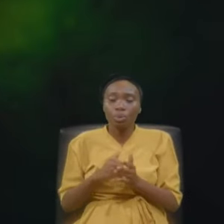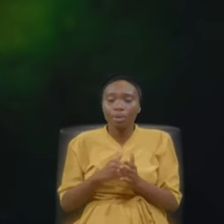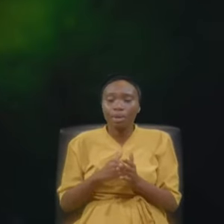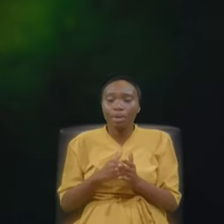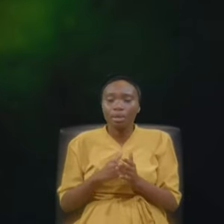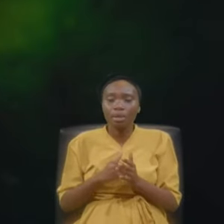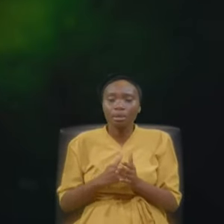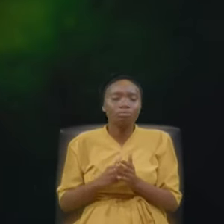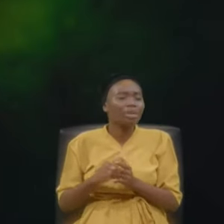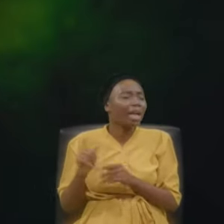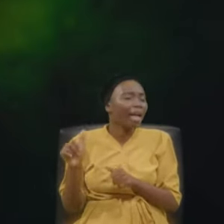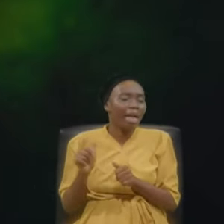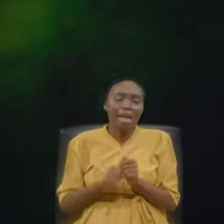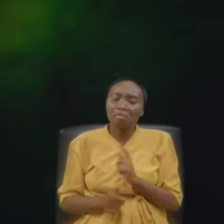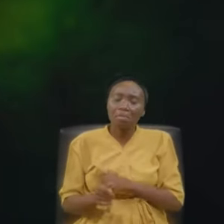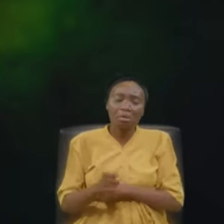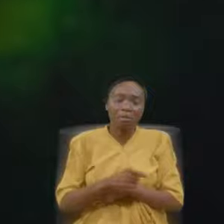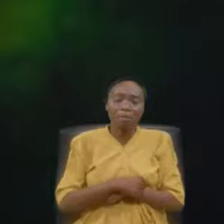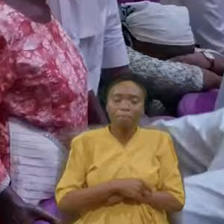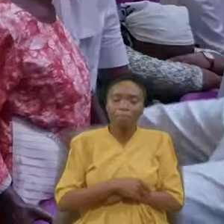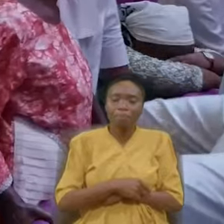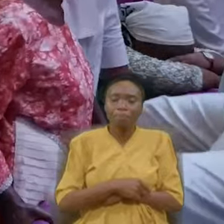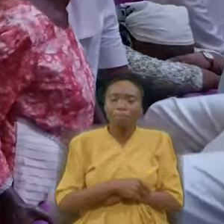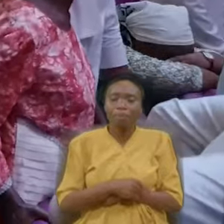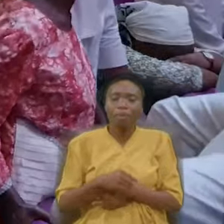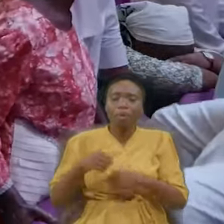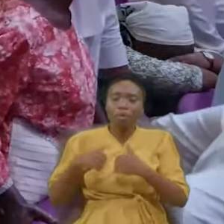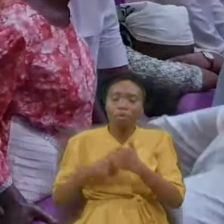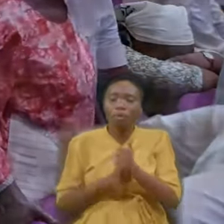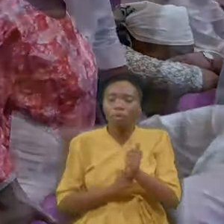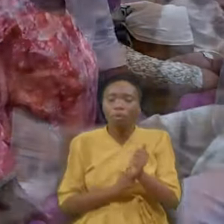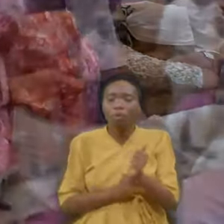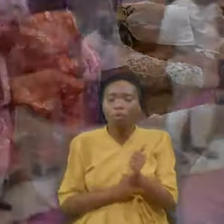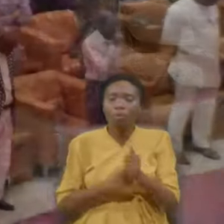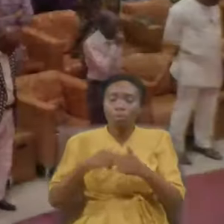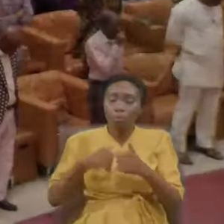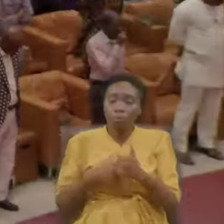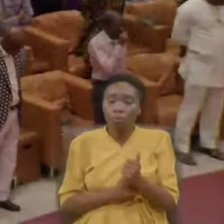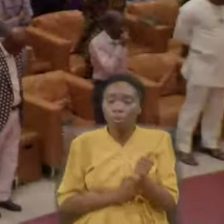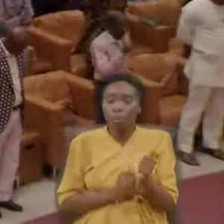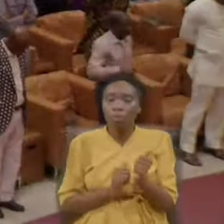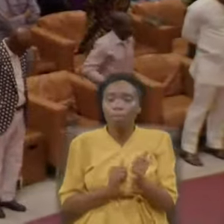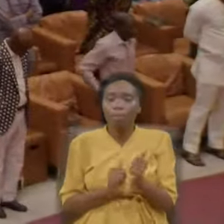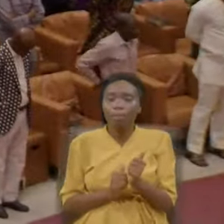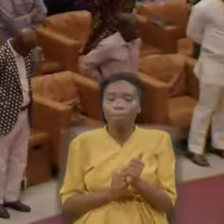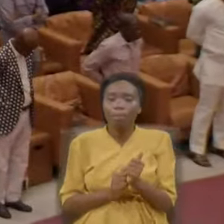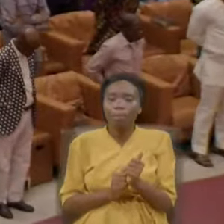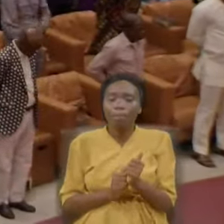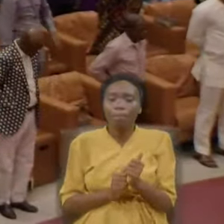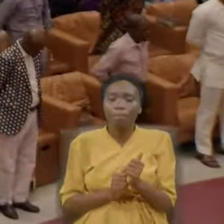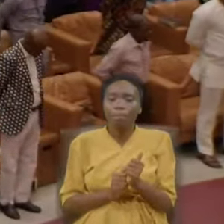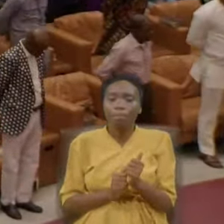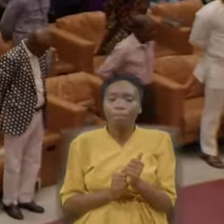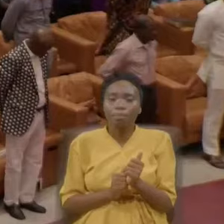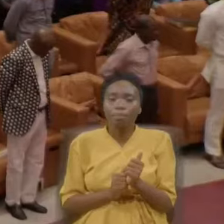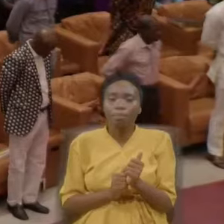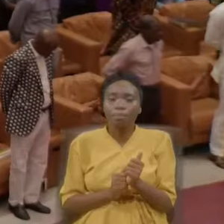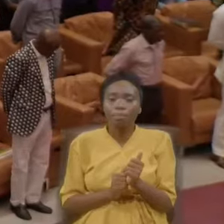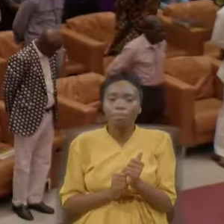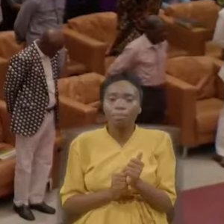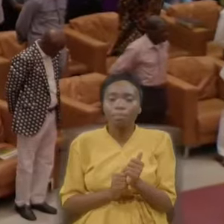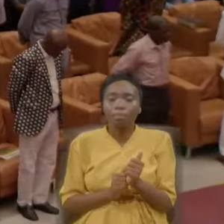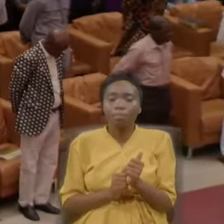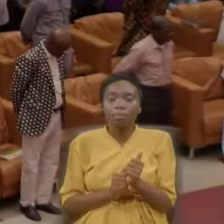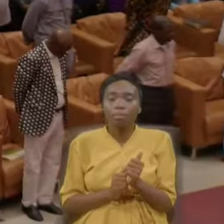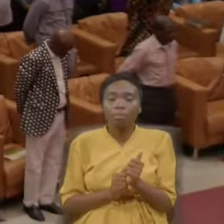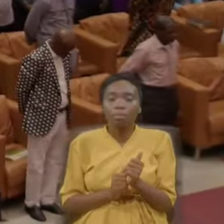regular basis. Everybody has to be follow-up. Follow-up, our little children, the children